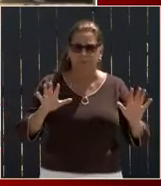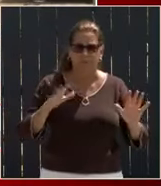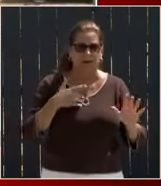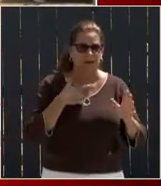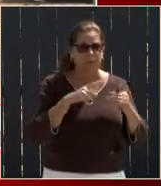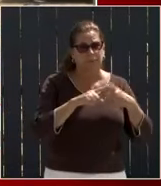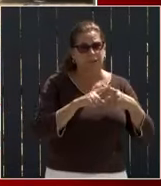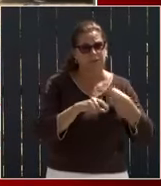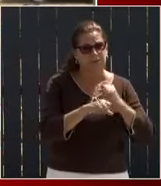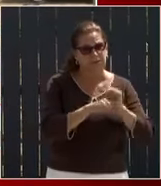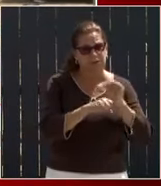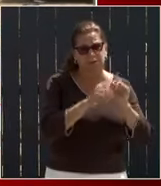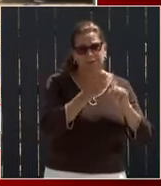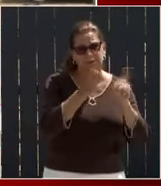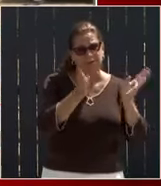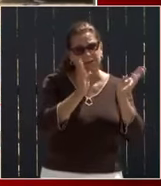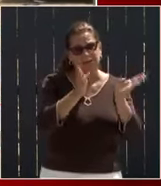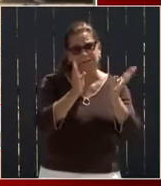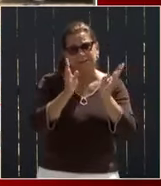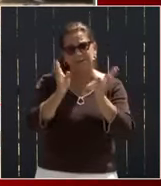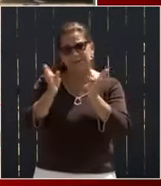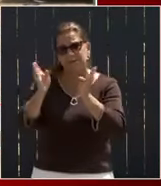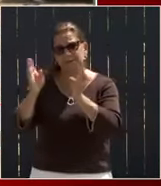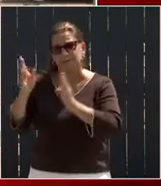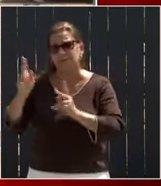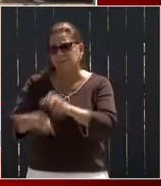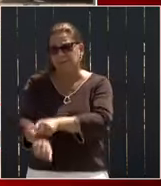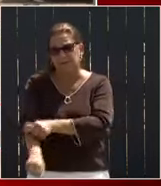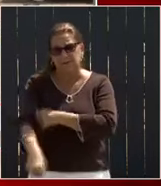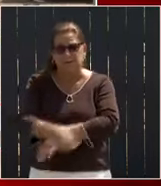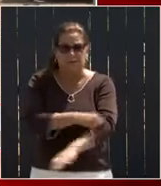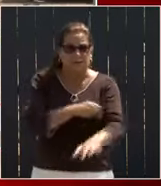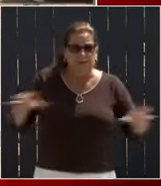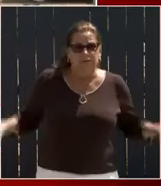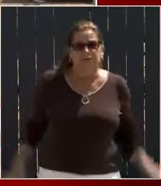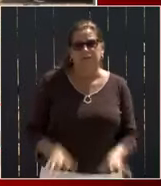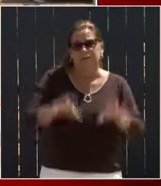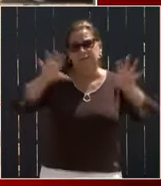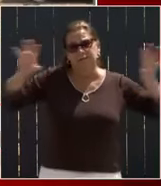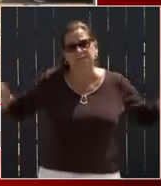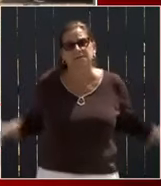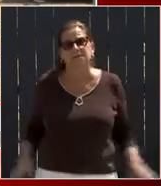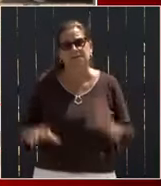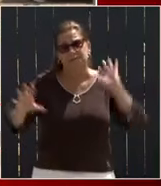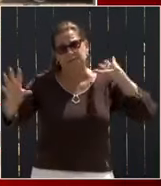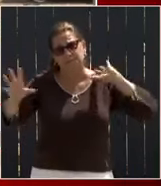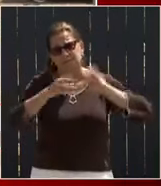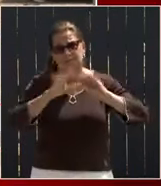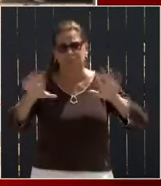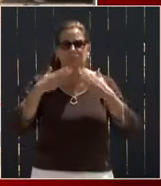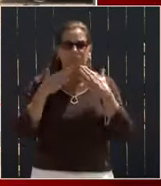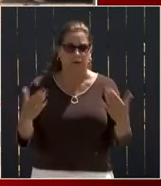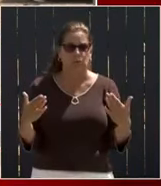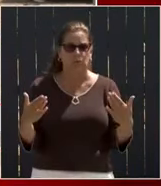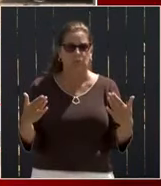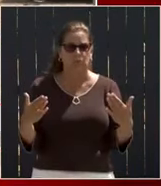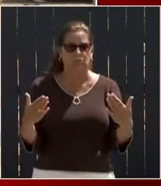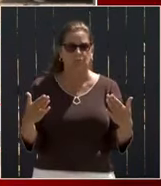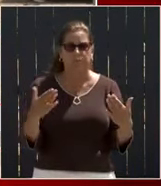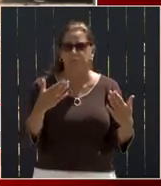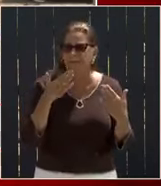you and Chris absolutely demonstrated the perseverance that was necessary to be able to bring